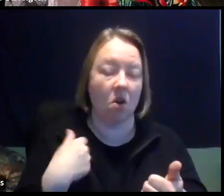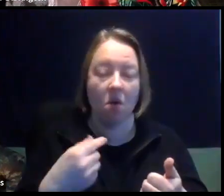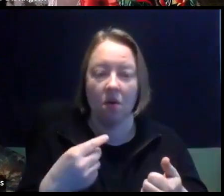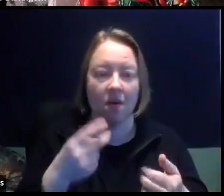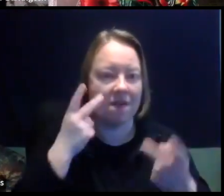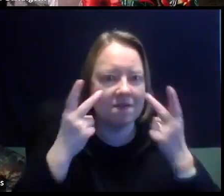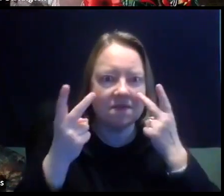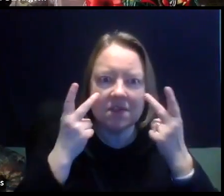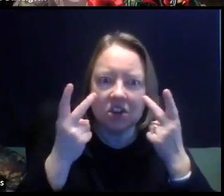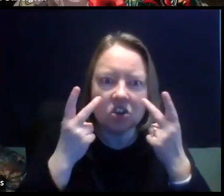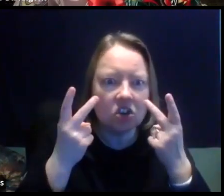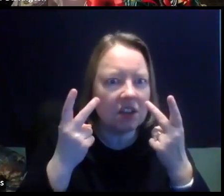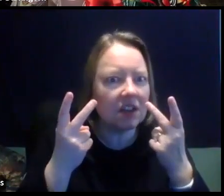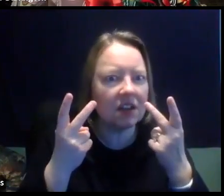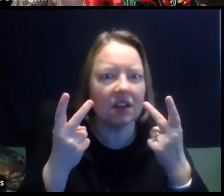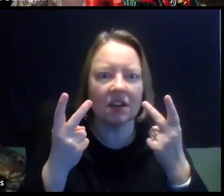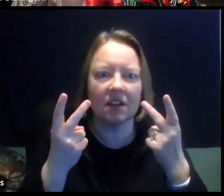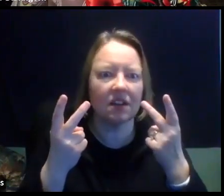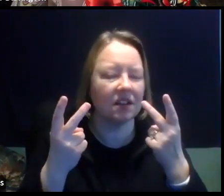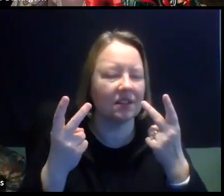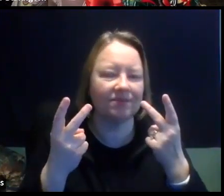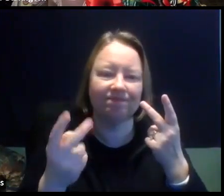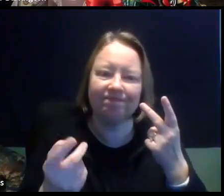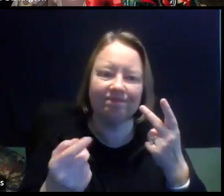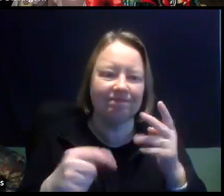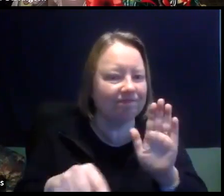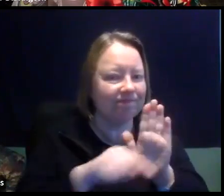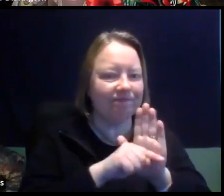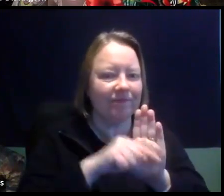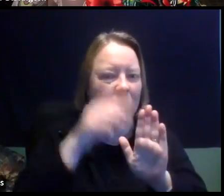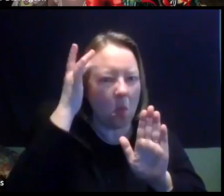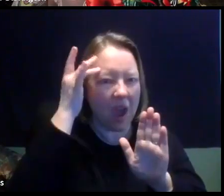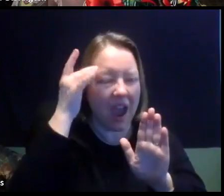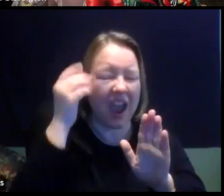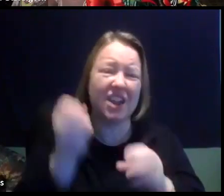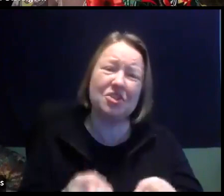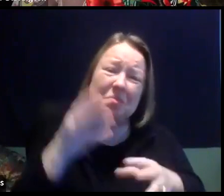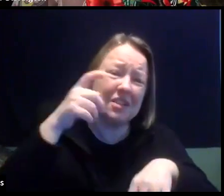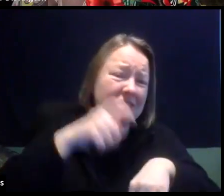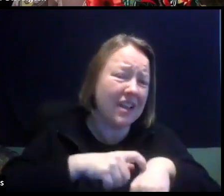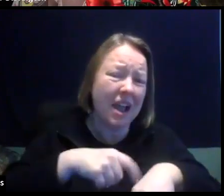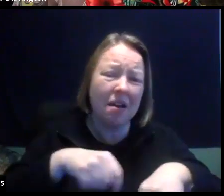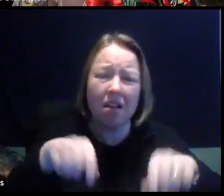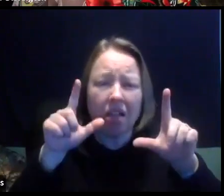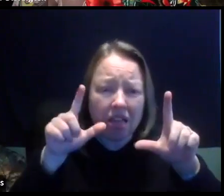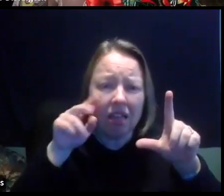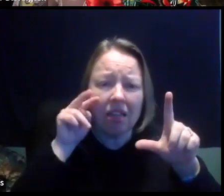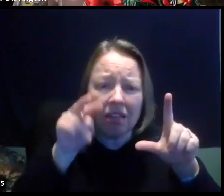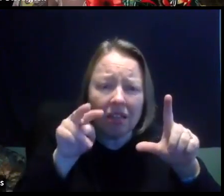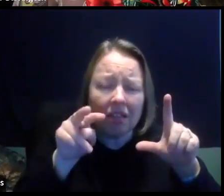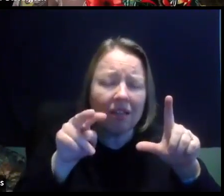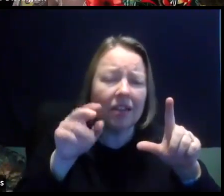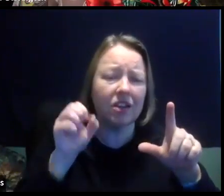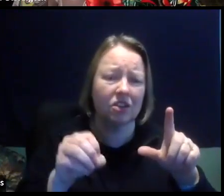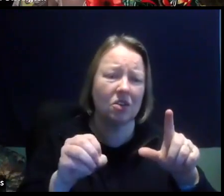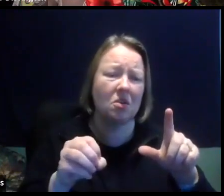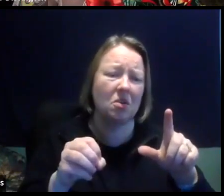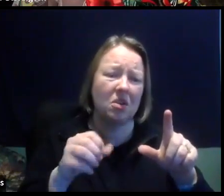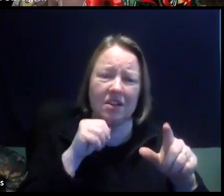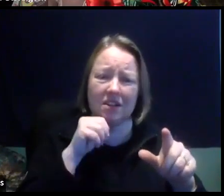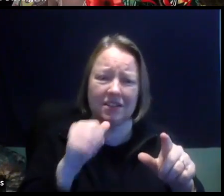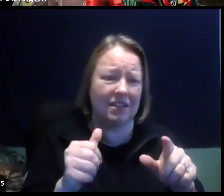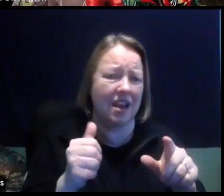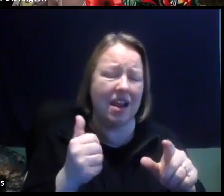visually, I'm compromised by excessive screen time and there is no resource center for persons with disabilities in